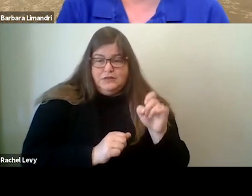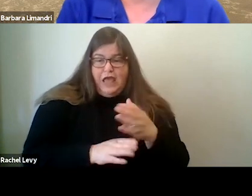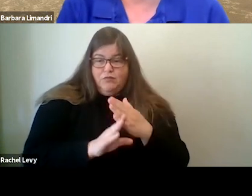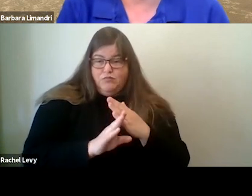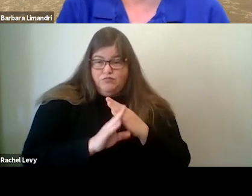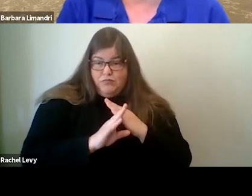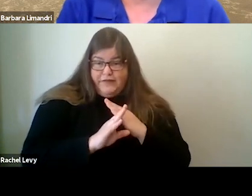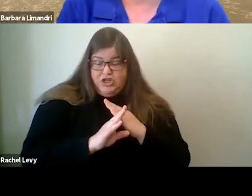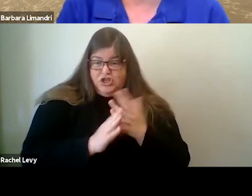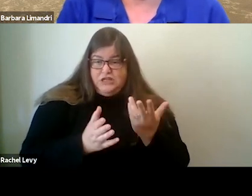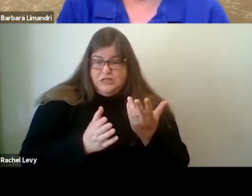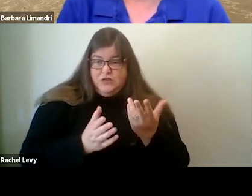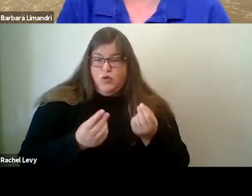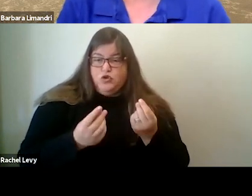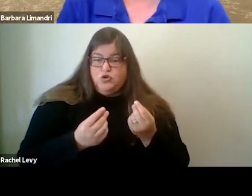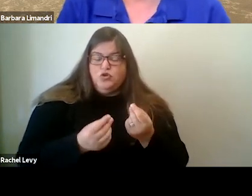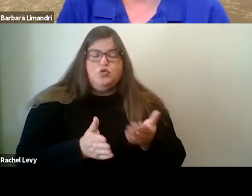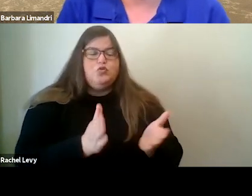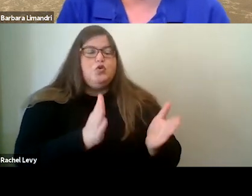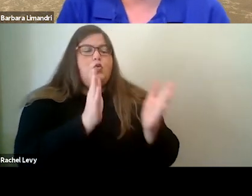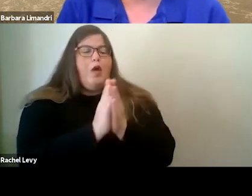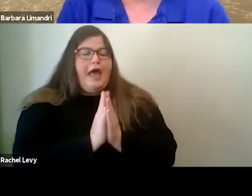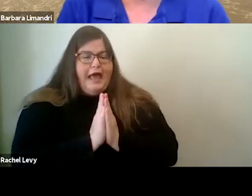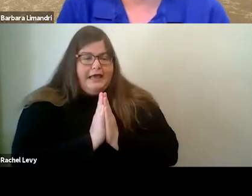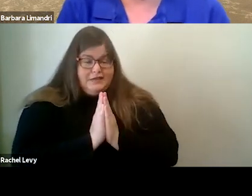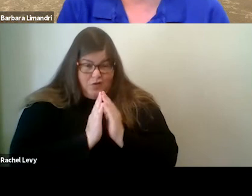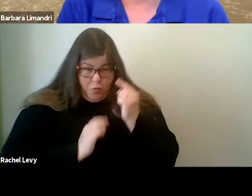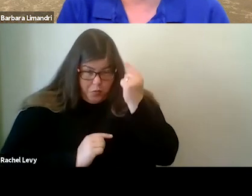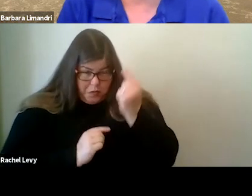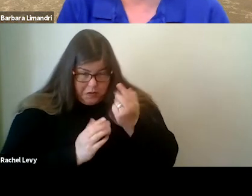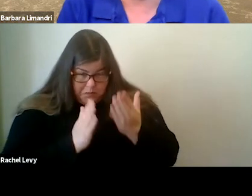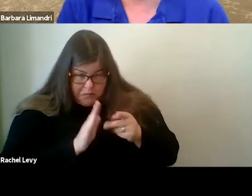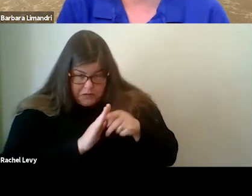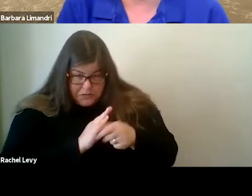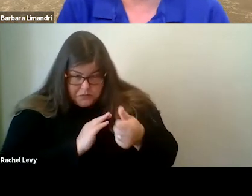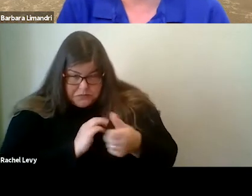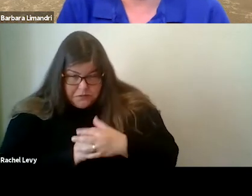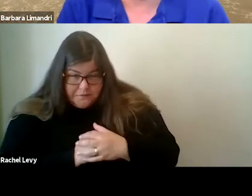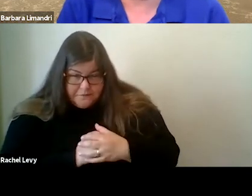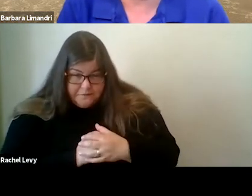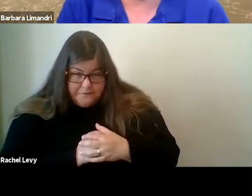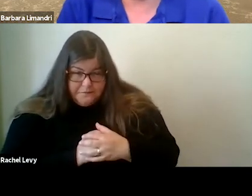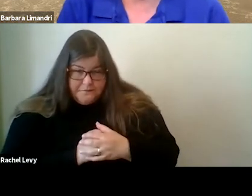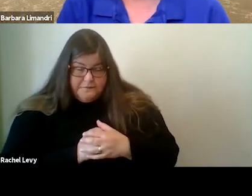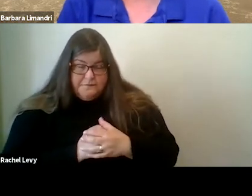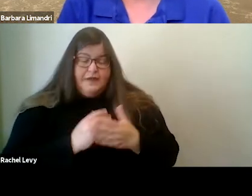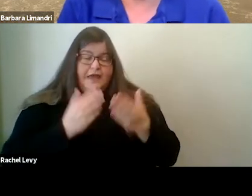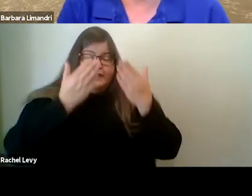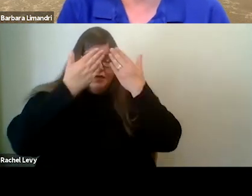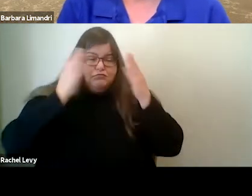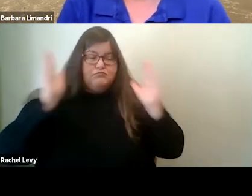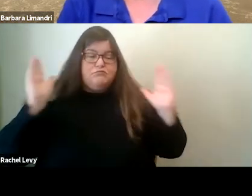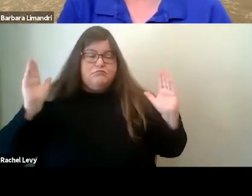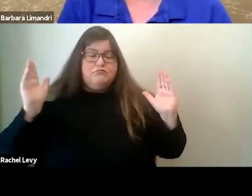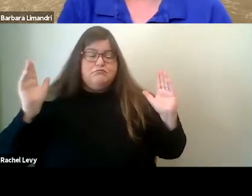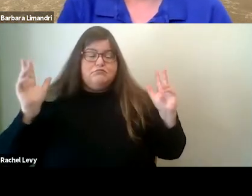you thinking of killing yourself? We listen to their response without any judgment. And